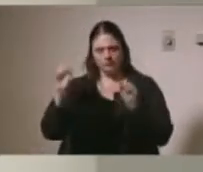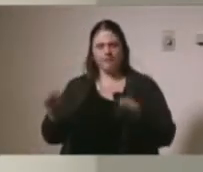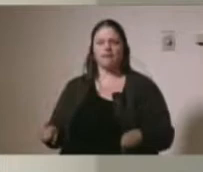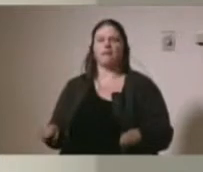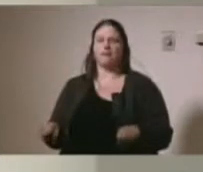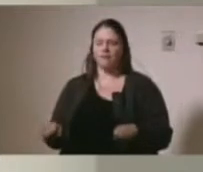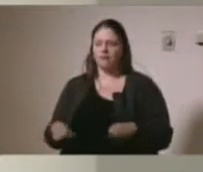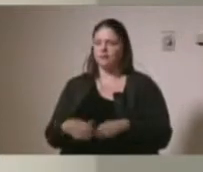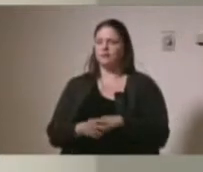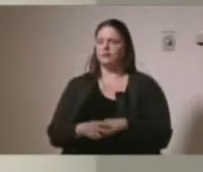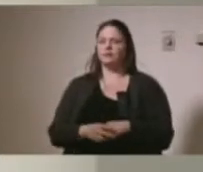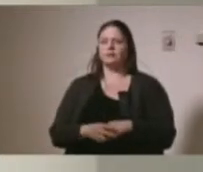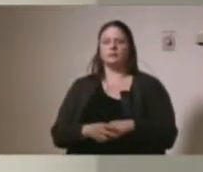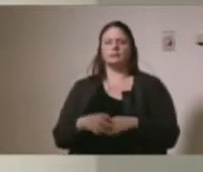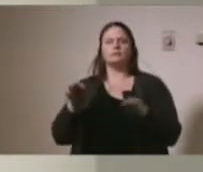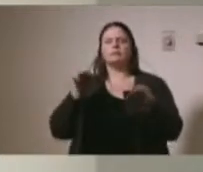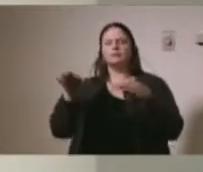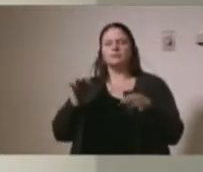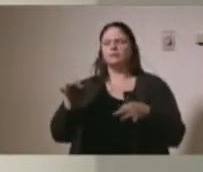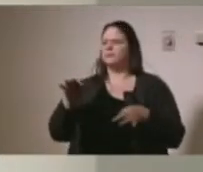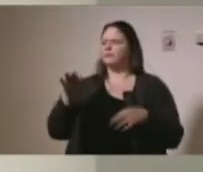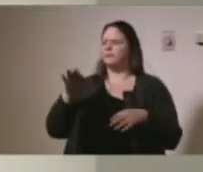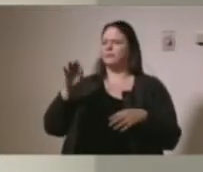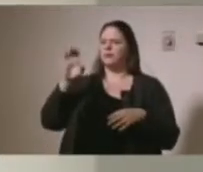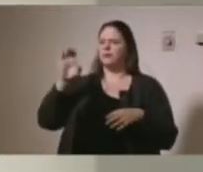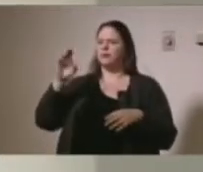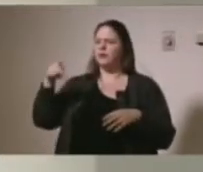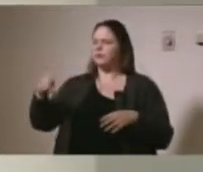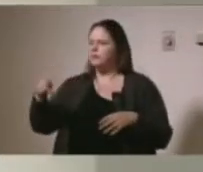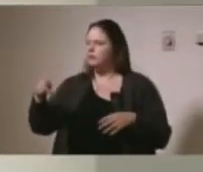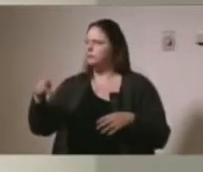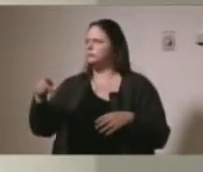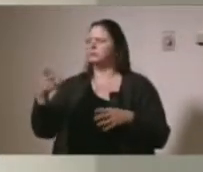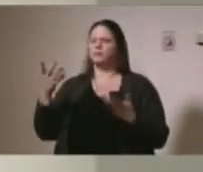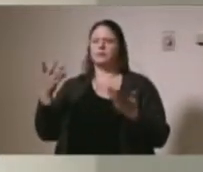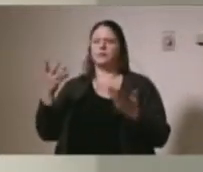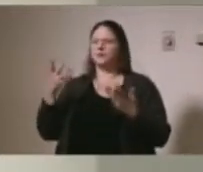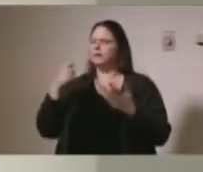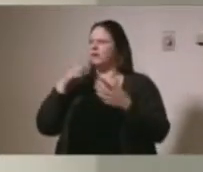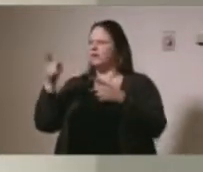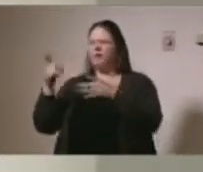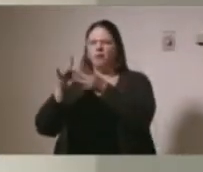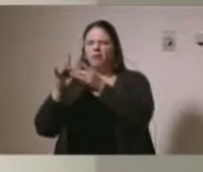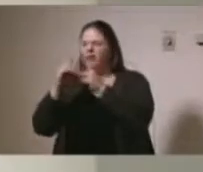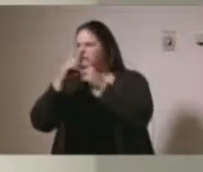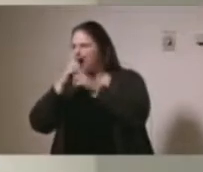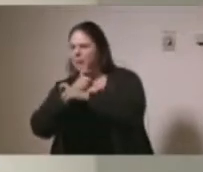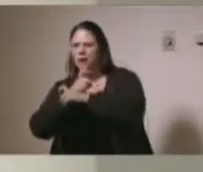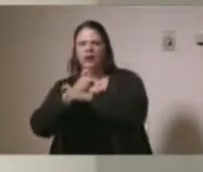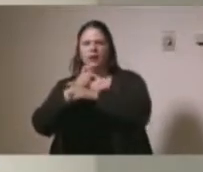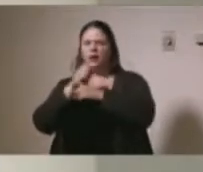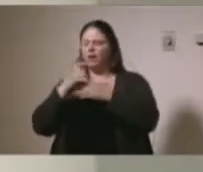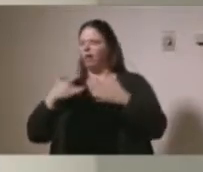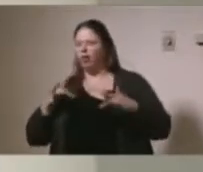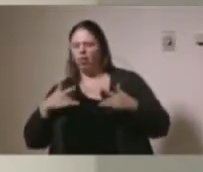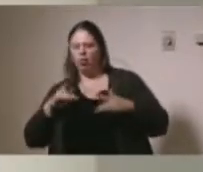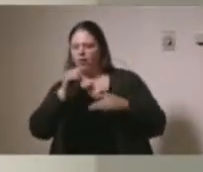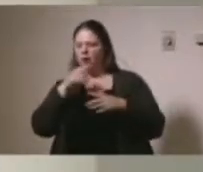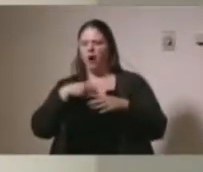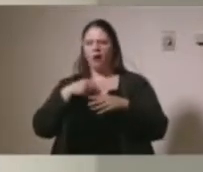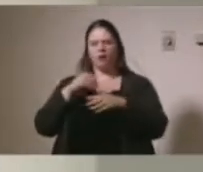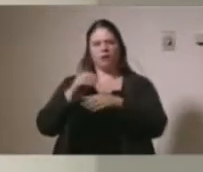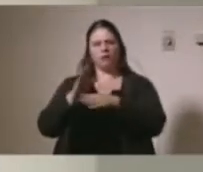arguments of Canada Post, according to which it's too complicated, it's not our sector. But there is